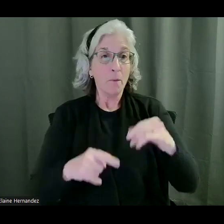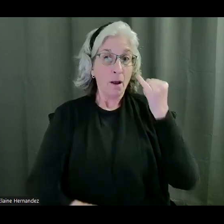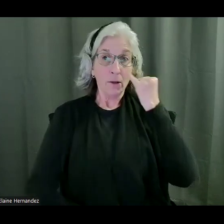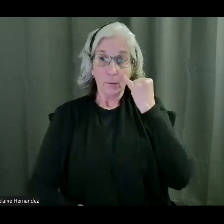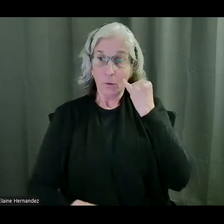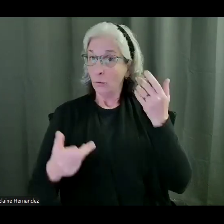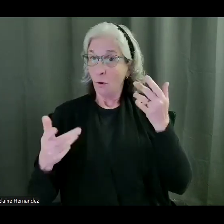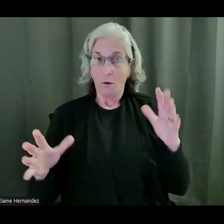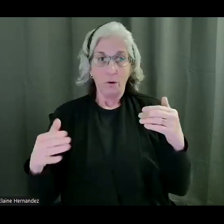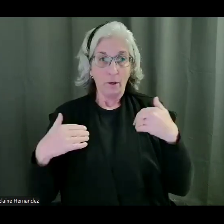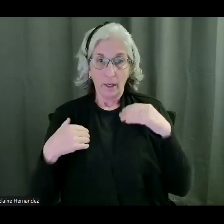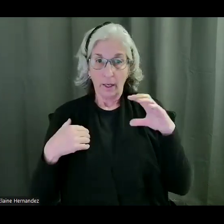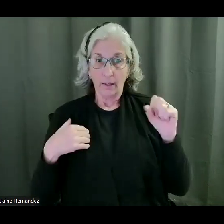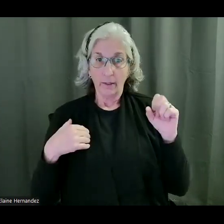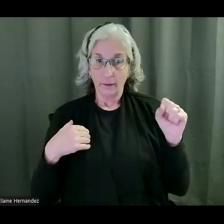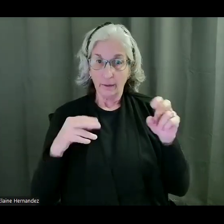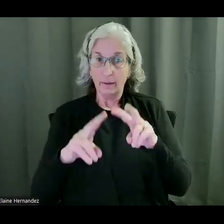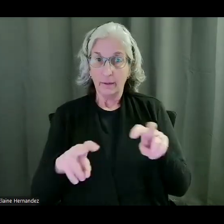done previously,